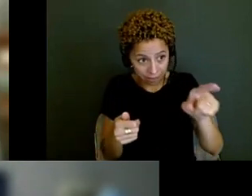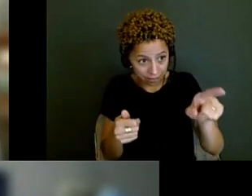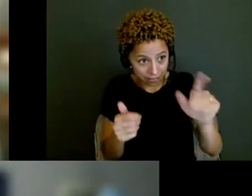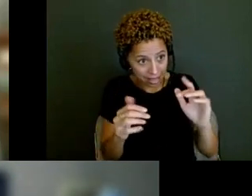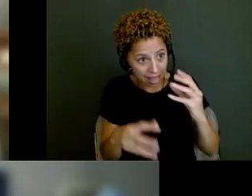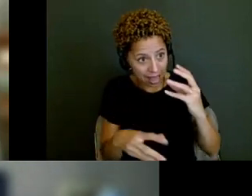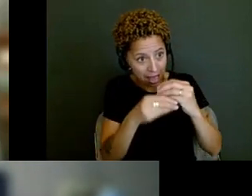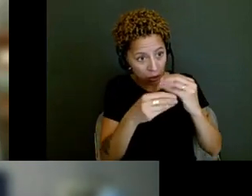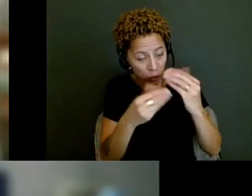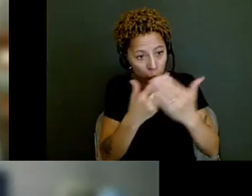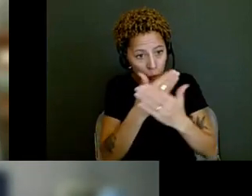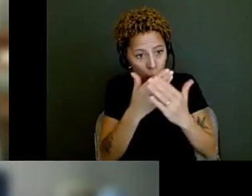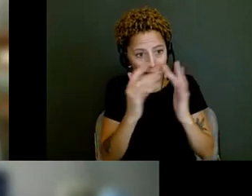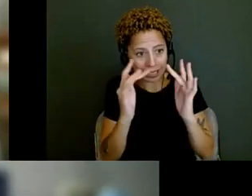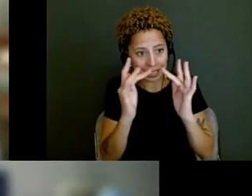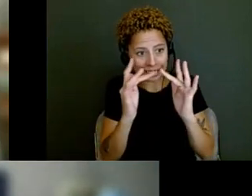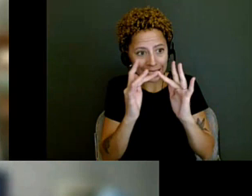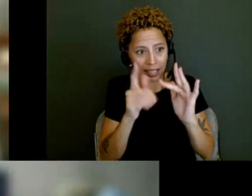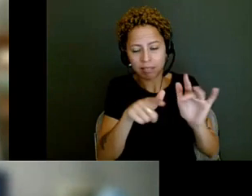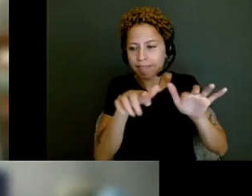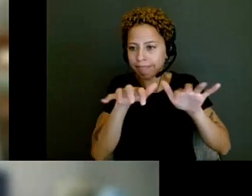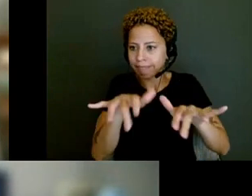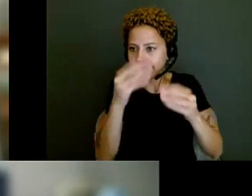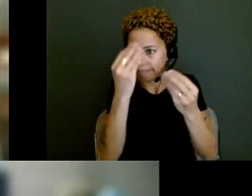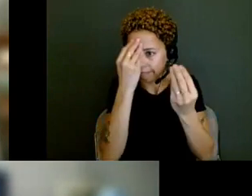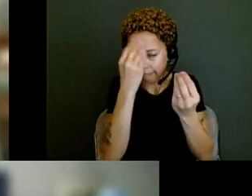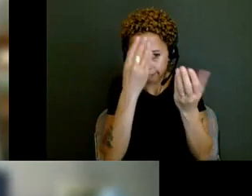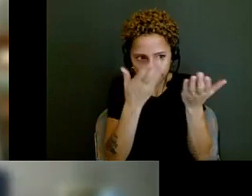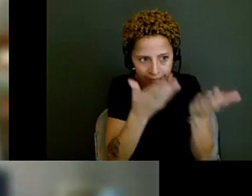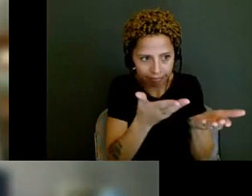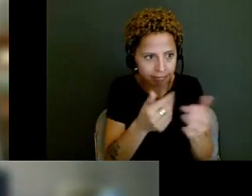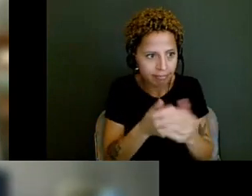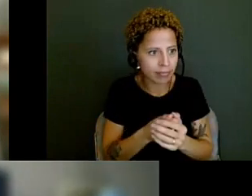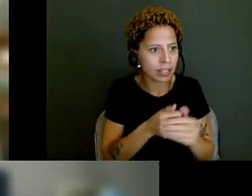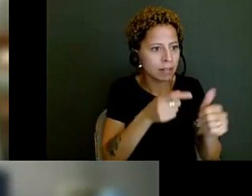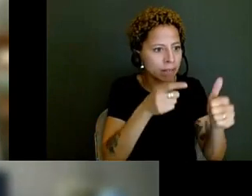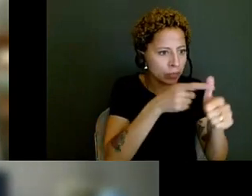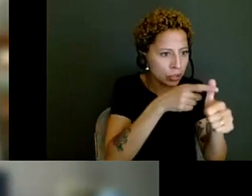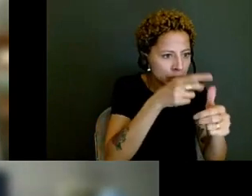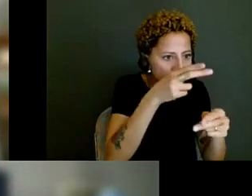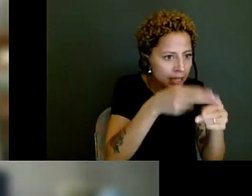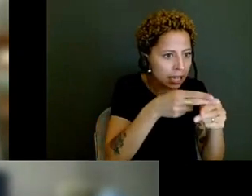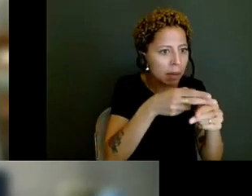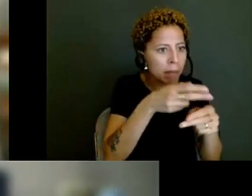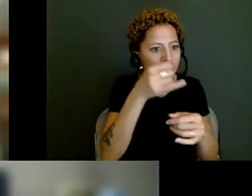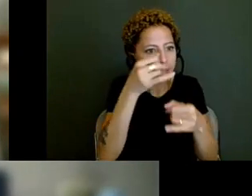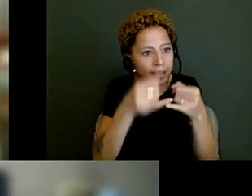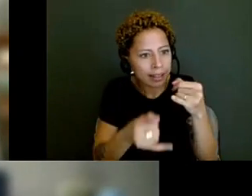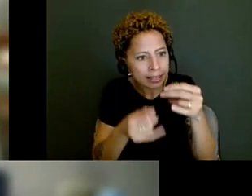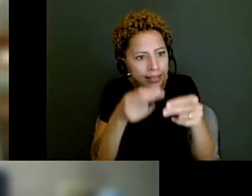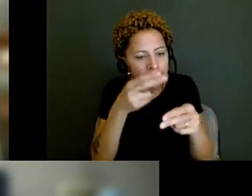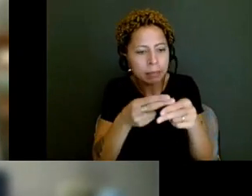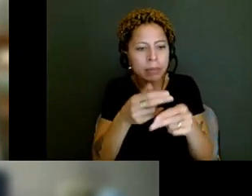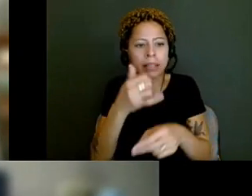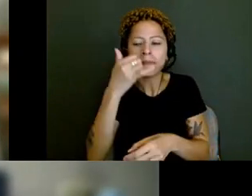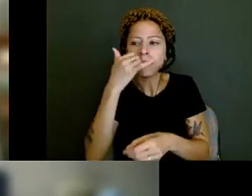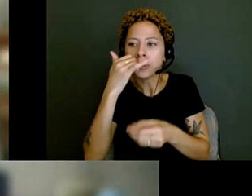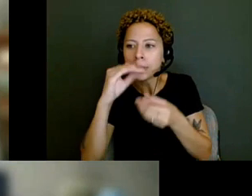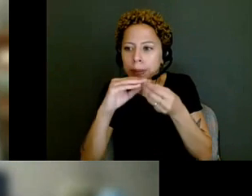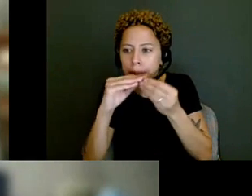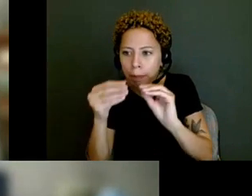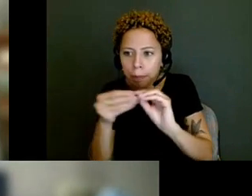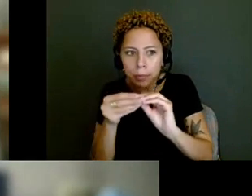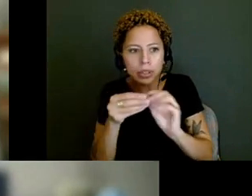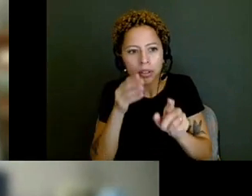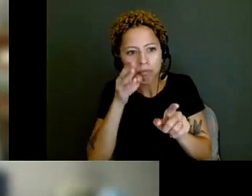these details. So all you really need to do is add the first name, last name, and phone number. There's 2 additional fields here. They're entirely optional. They can be used